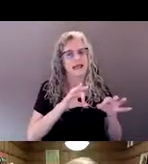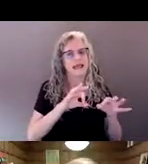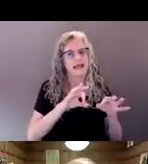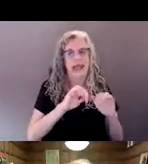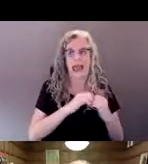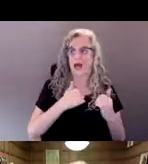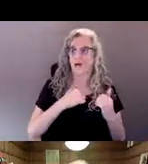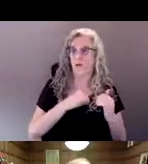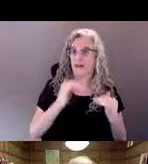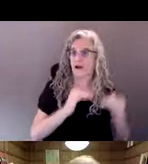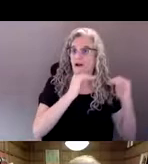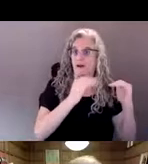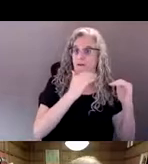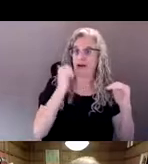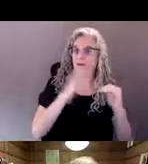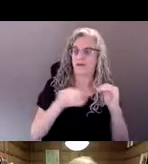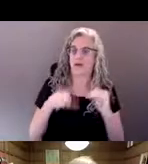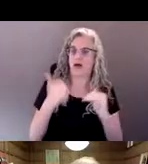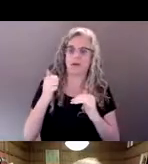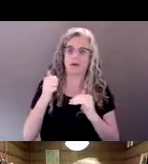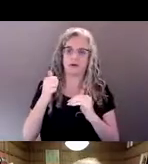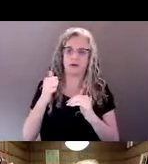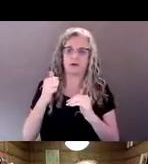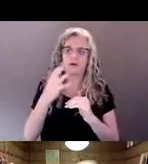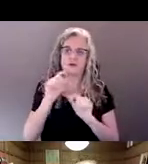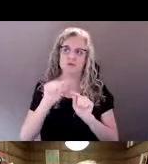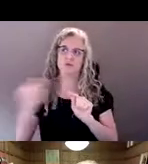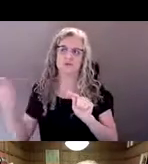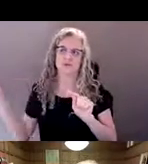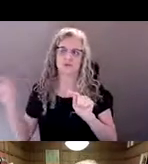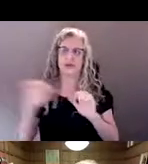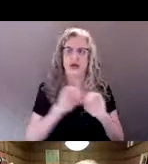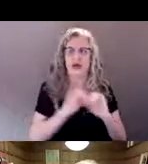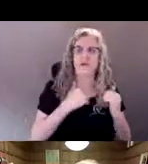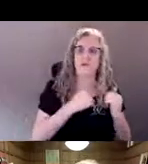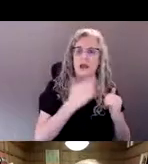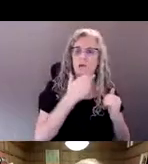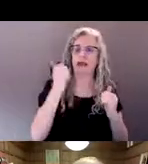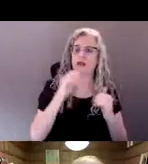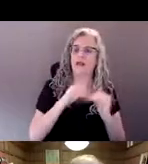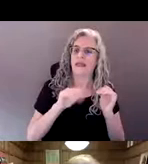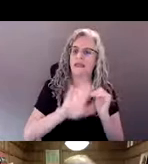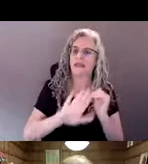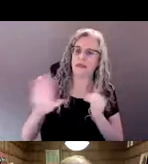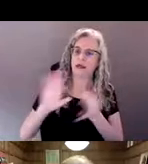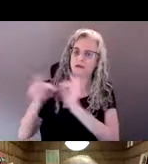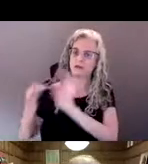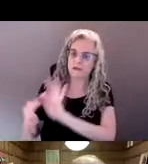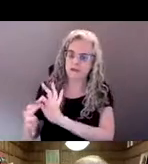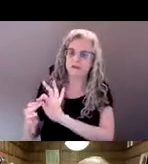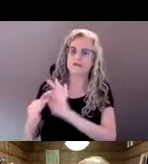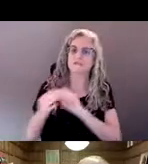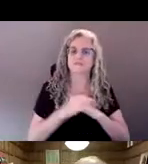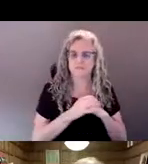better than other sects of Judaism, other interpreters of the Israelite prophetic tradition with whom early Christians were